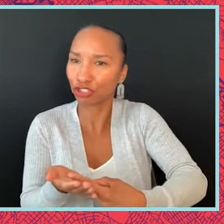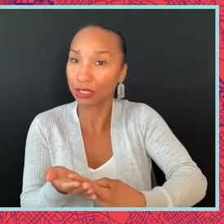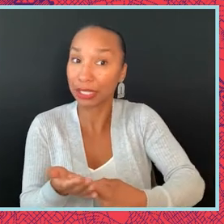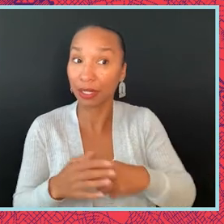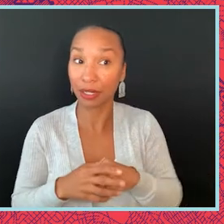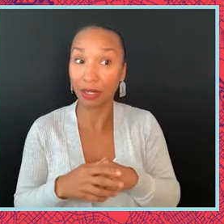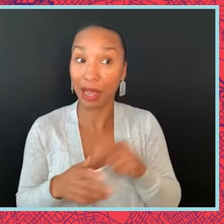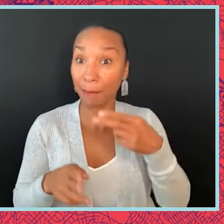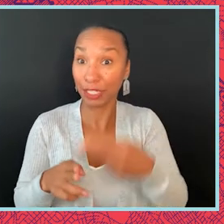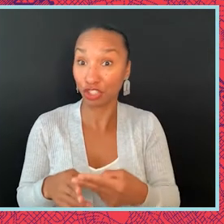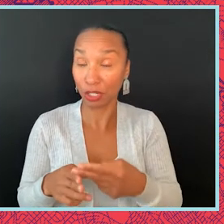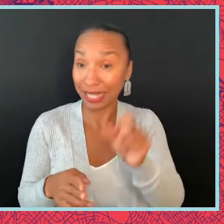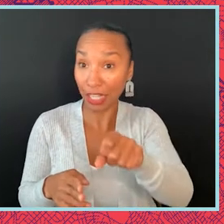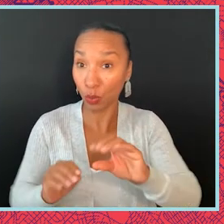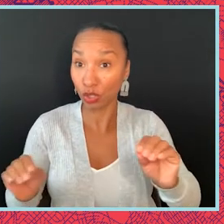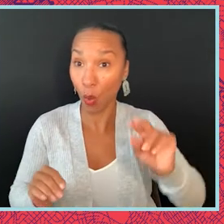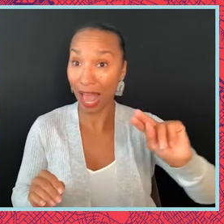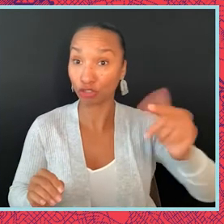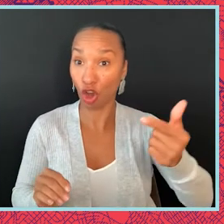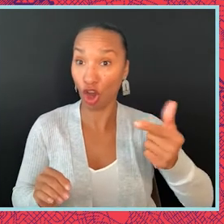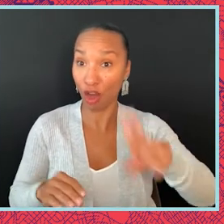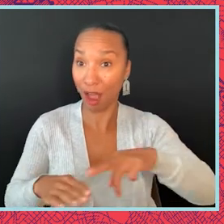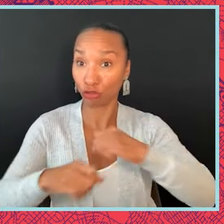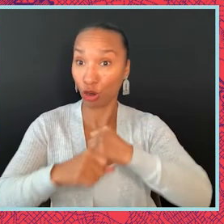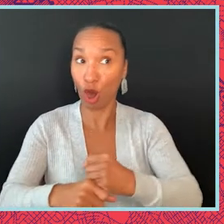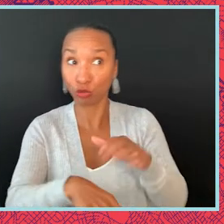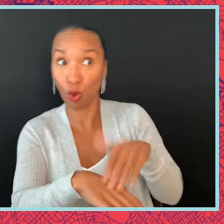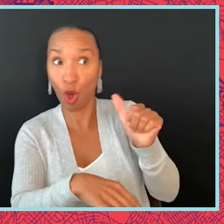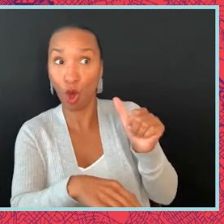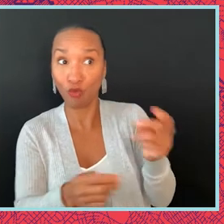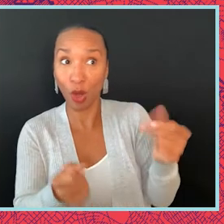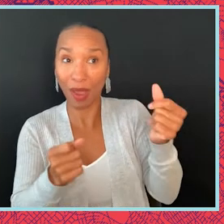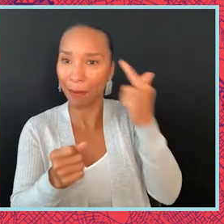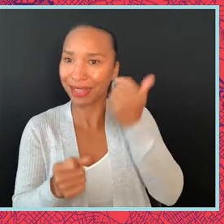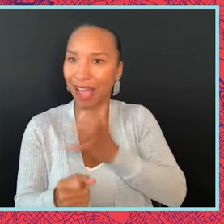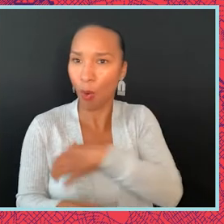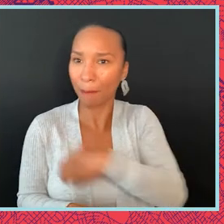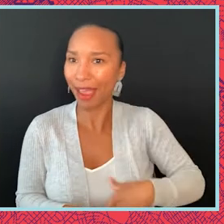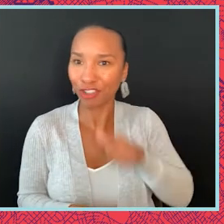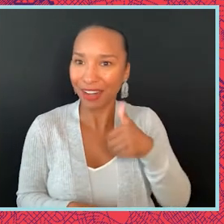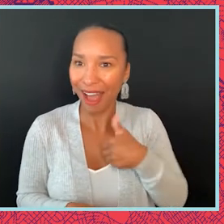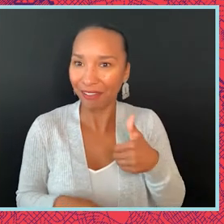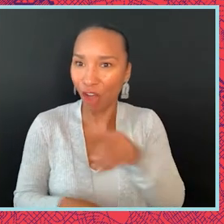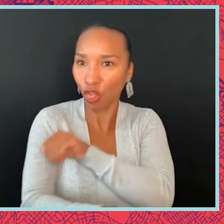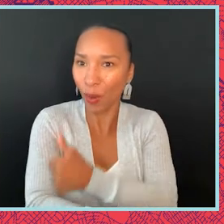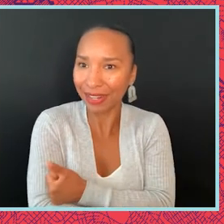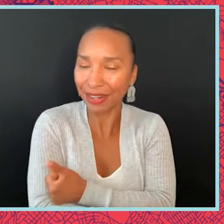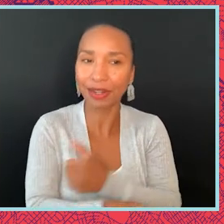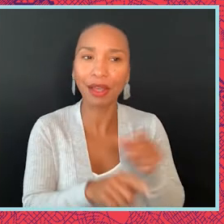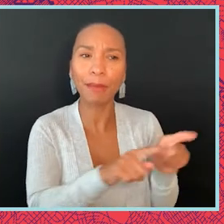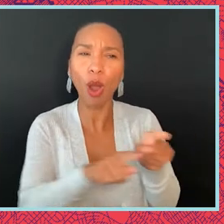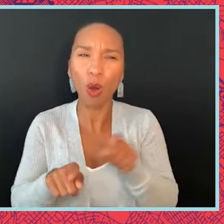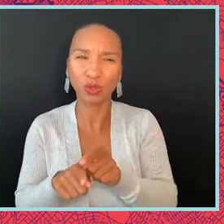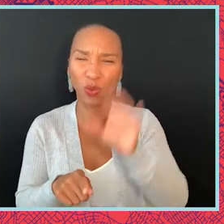conversation. And that wasn't just the fact that we didn't have a National Guard to call in right away, because our mayor didn't have the authority to do so,